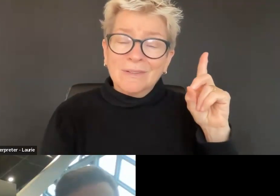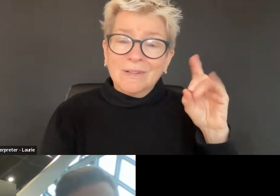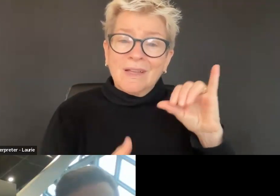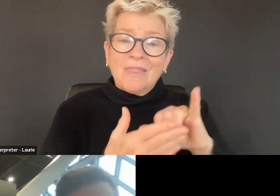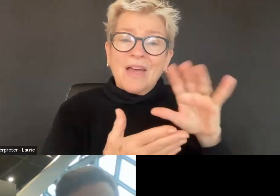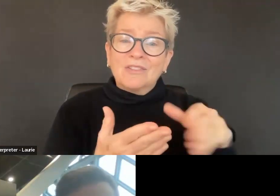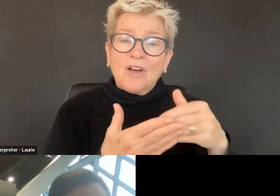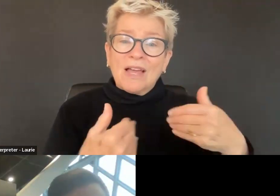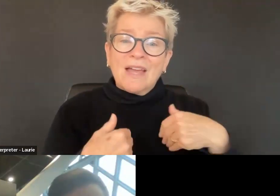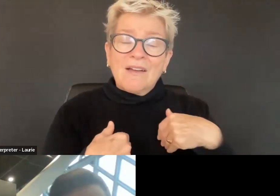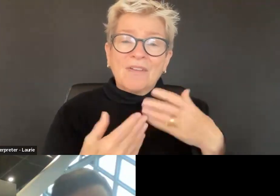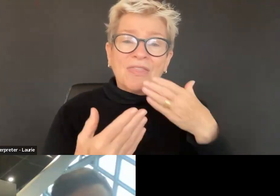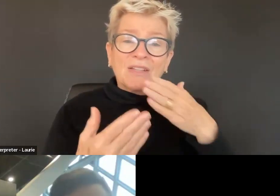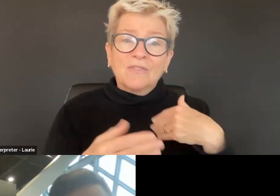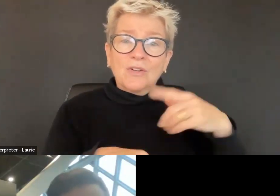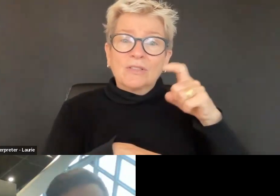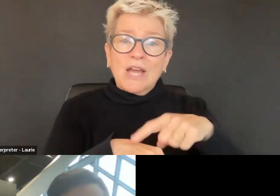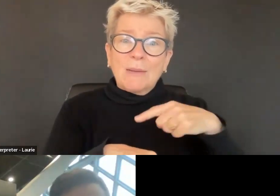your time and your patience.